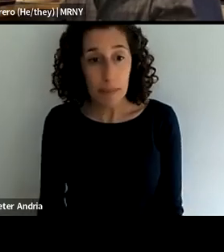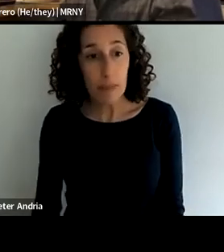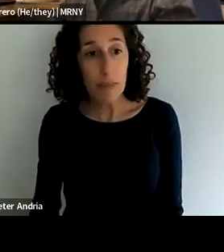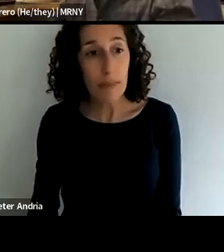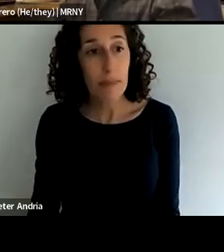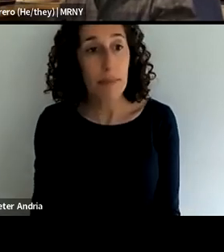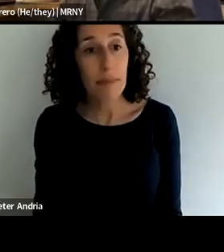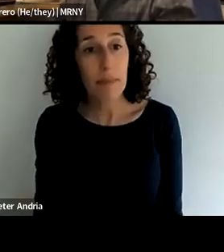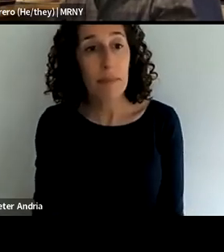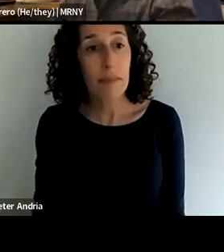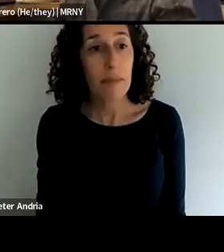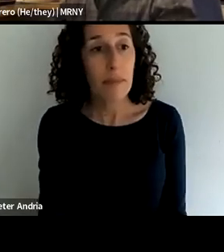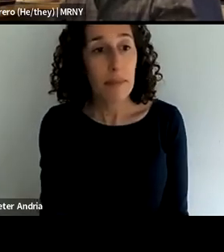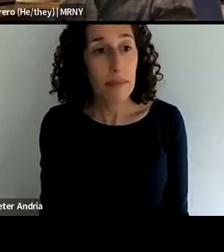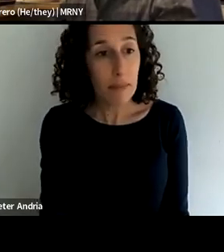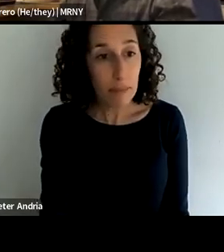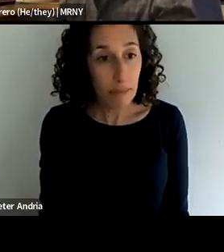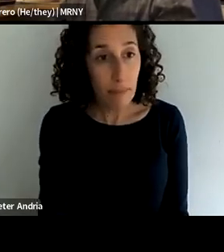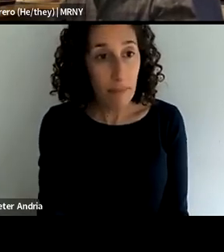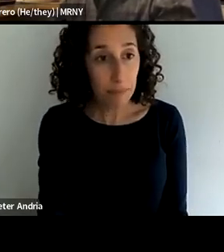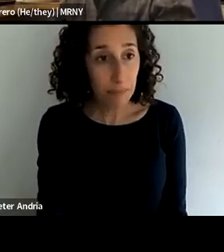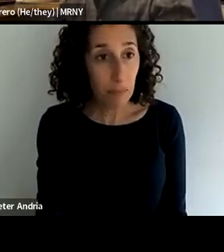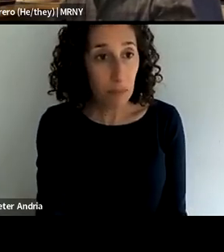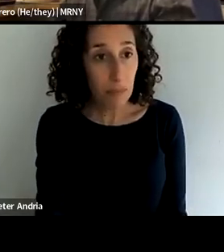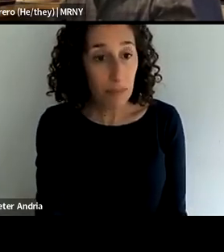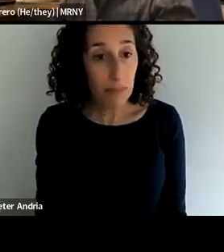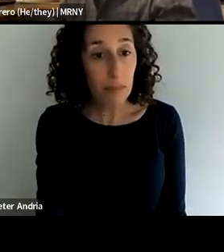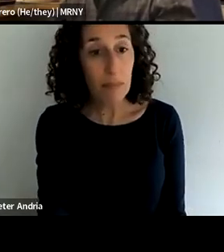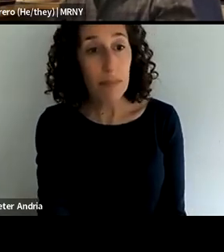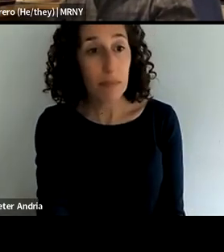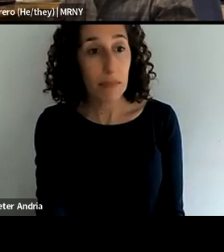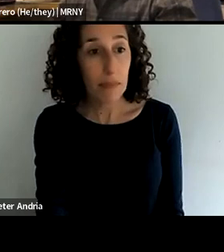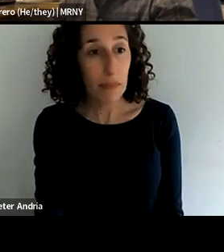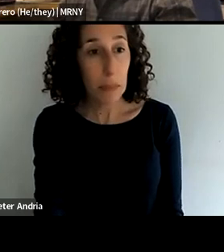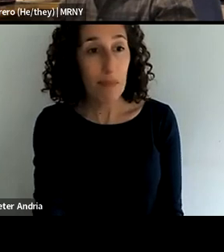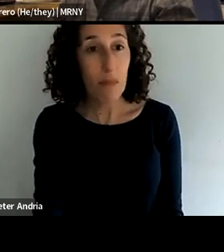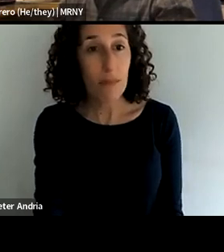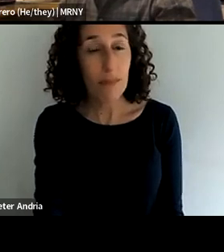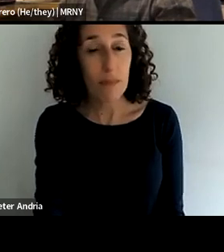Does anybody want to respond, add?